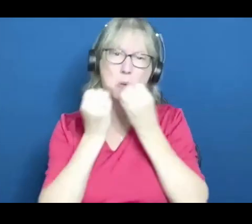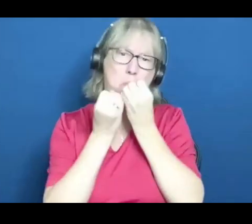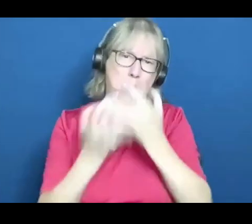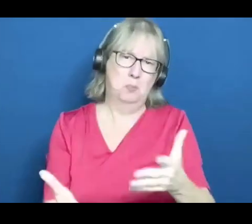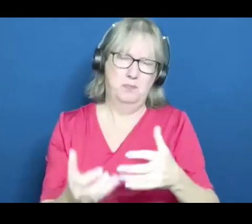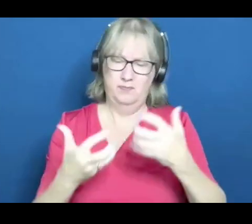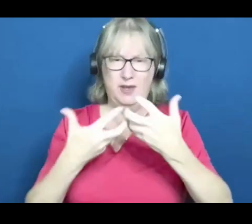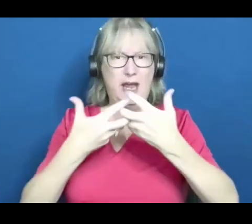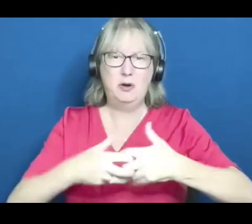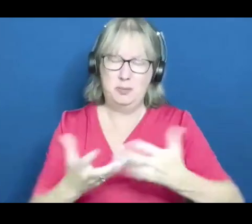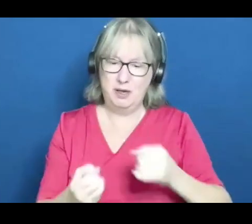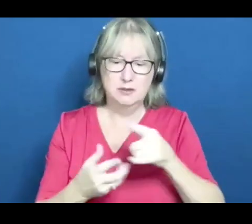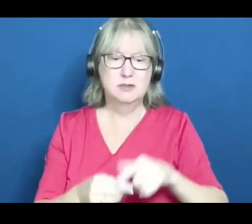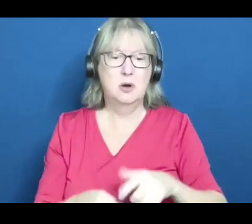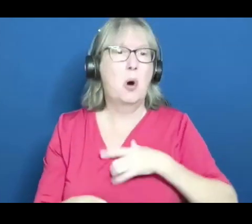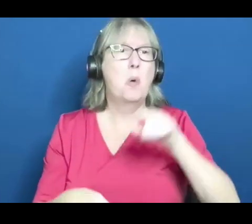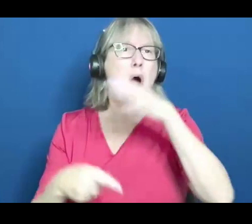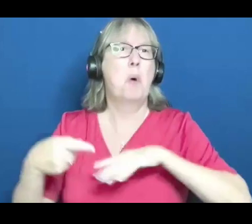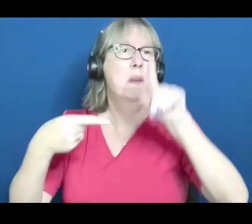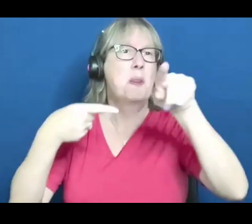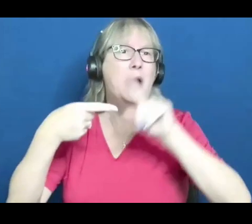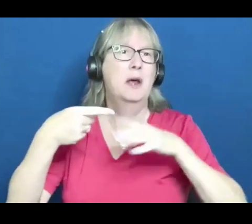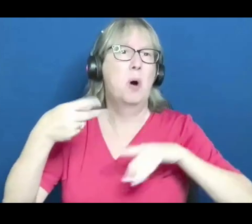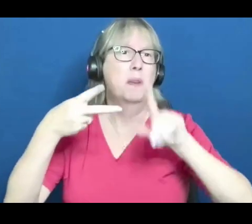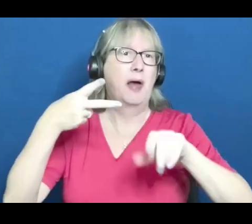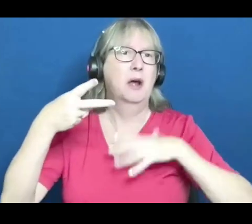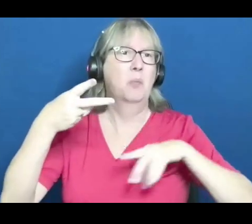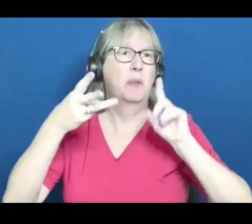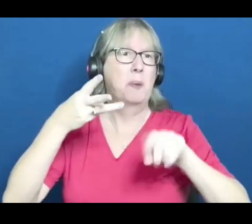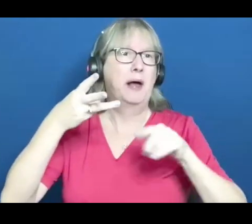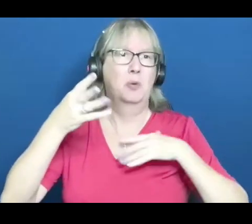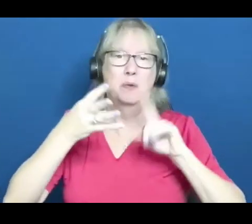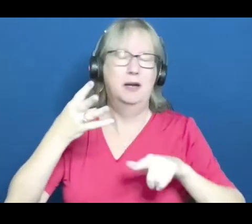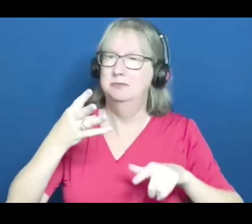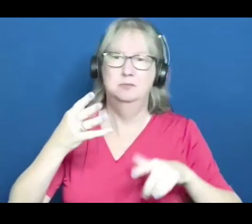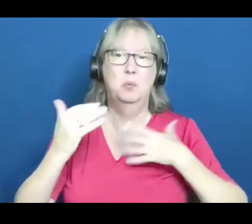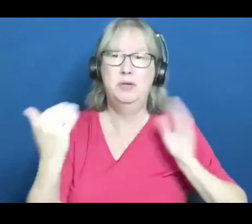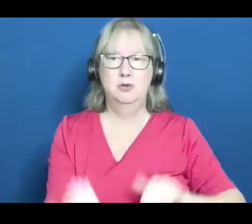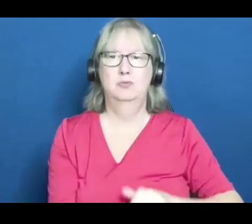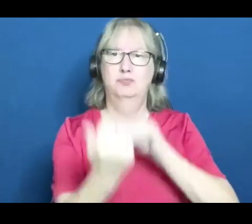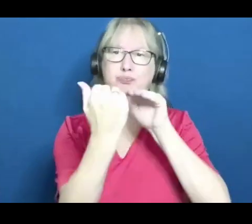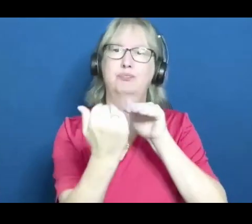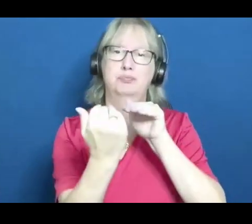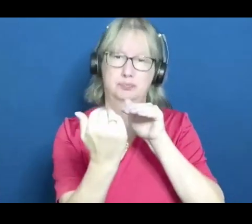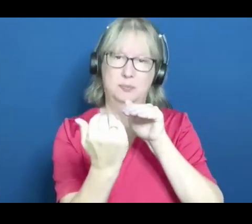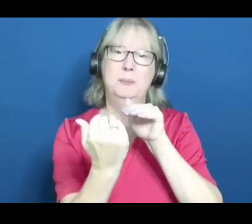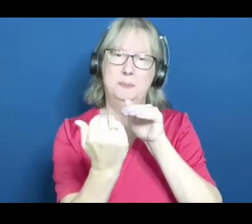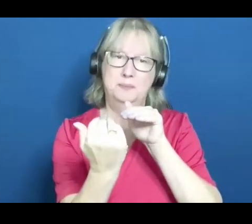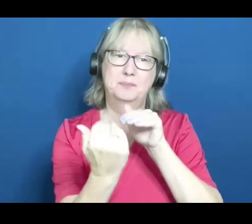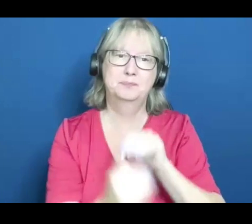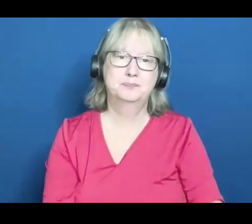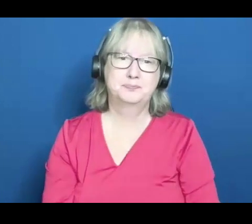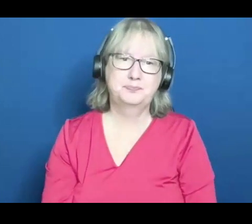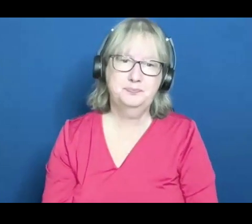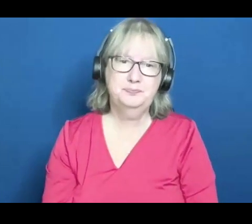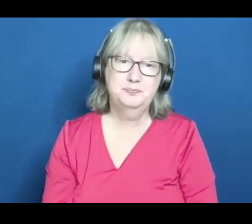it's not let's just go shopping and buy that for this individual. It needs a little bit more technical looking at, really. Yeah,